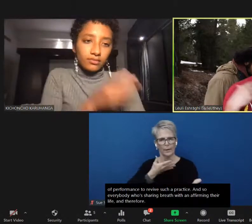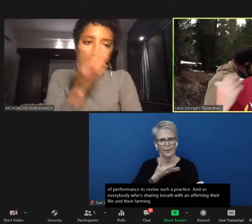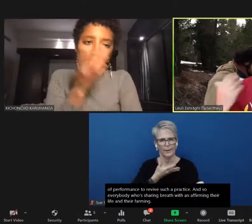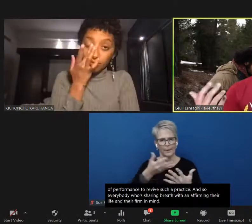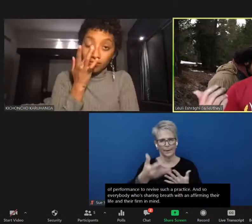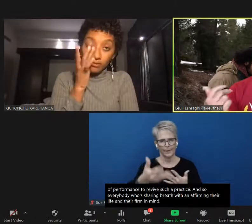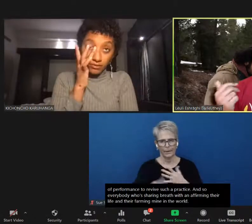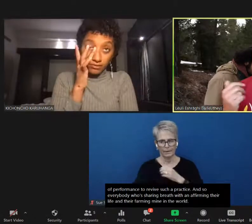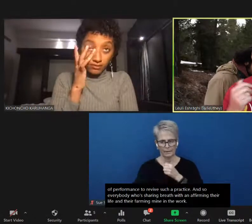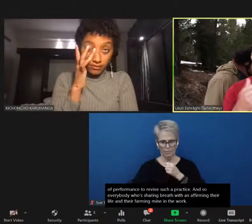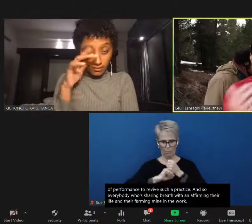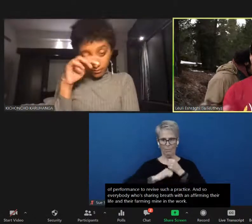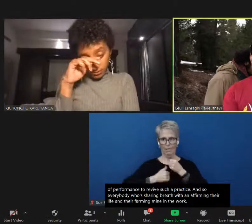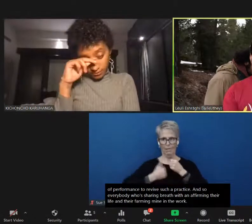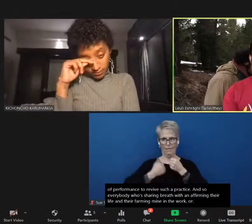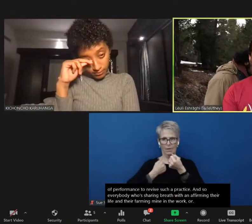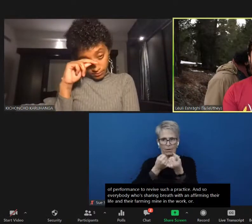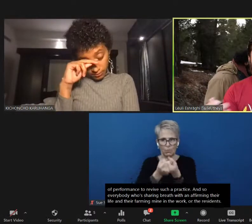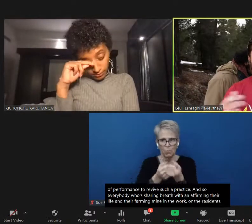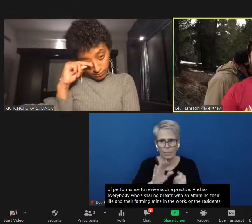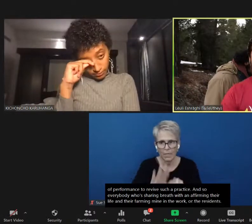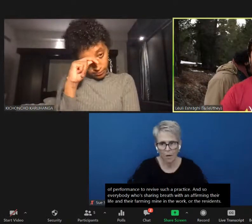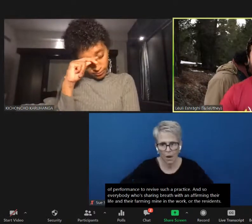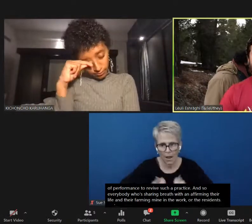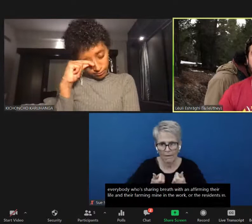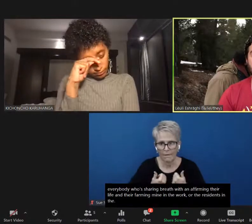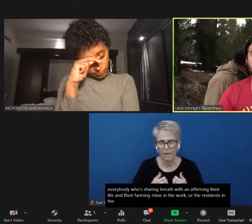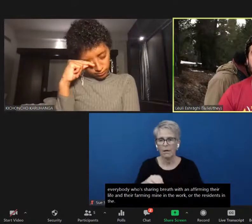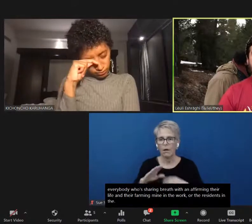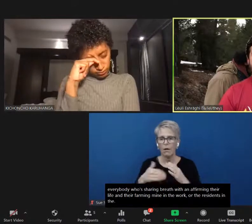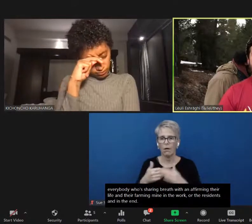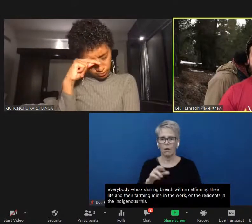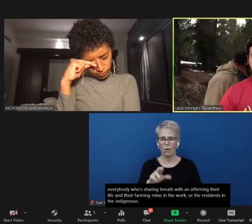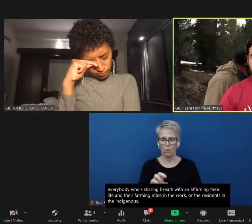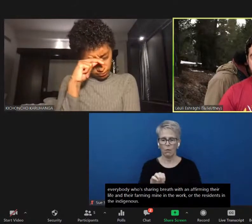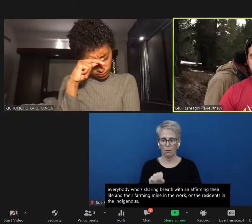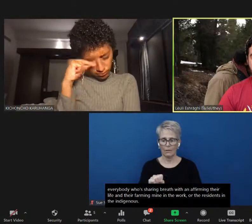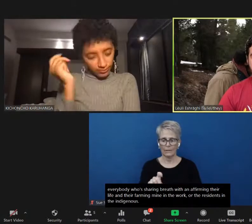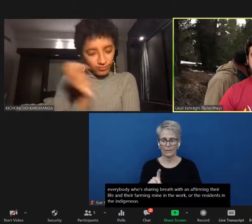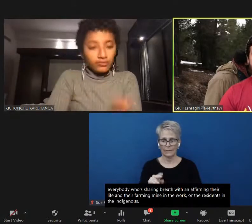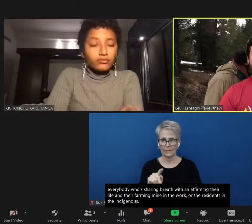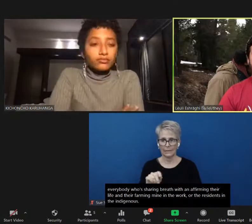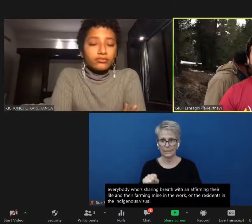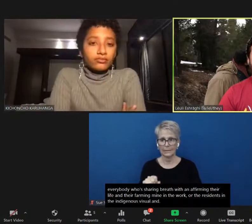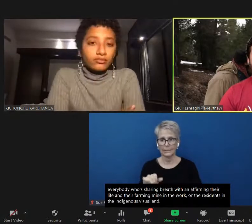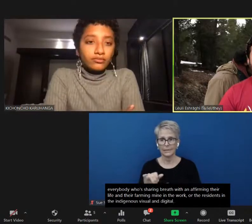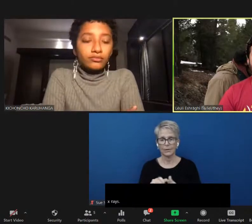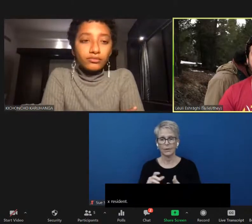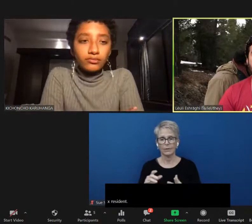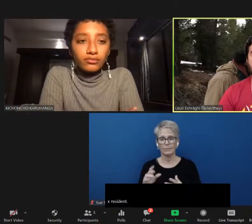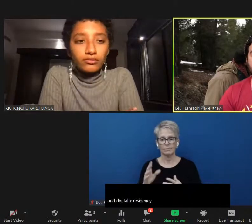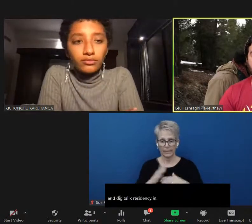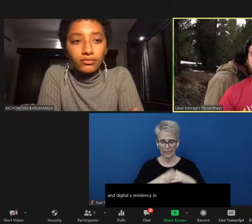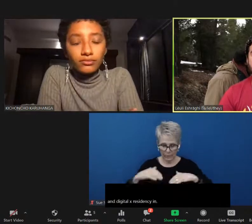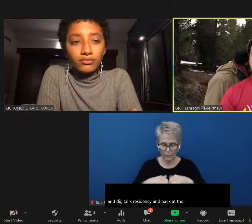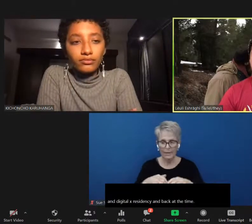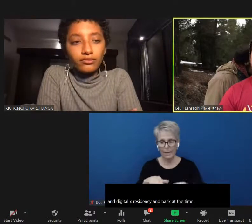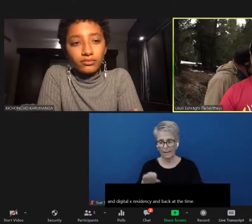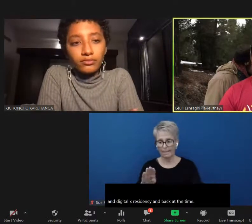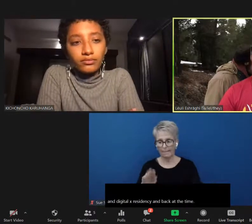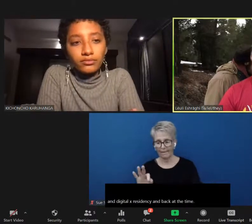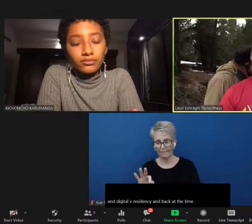affirming mine in the work, are all the residents in the Indigenous Visual and Digital Arts Residency in Banff at the